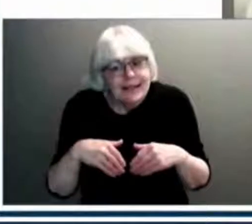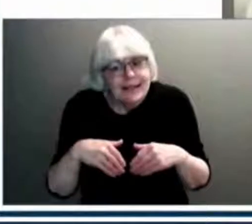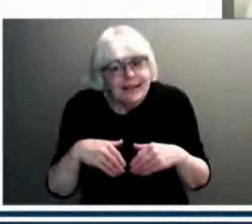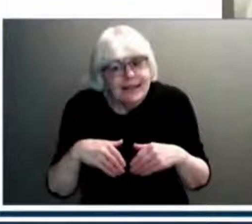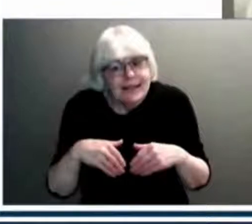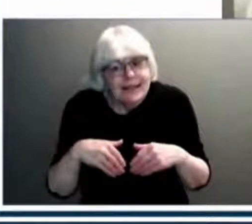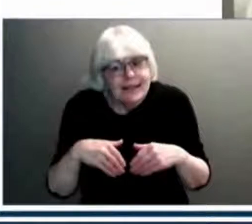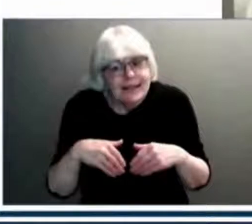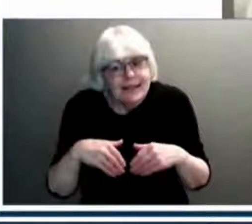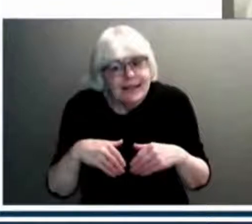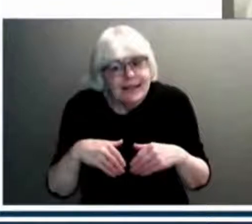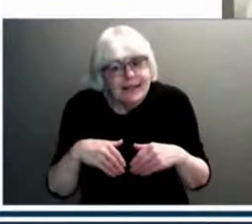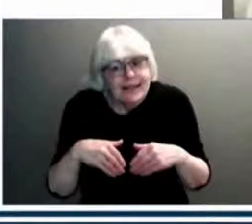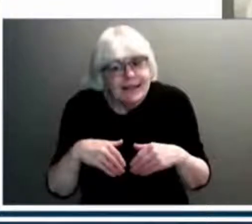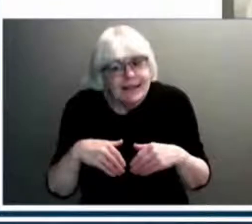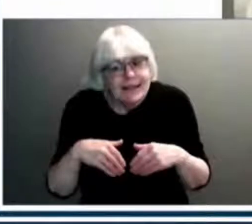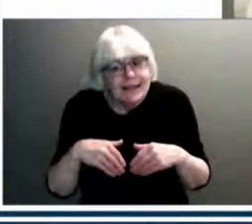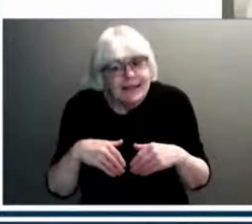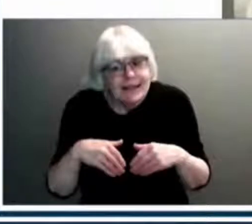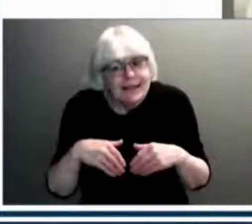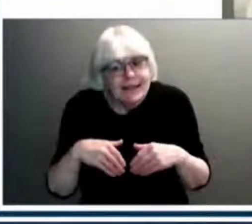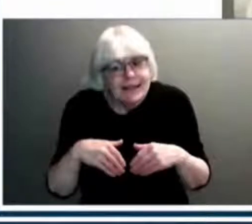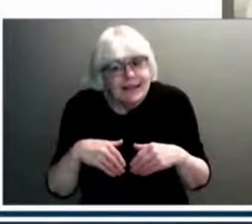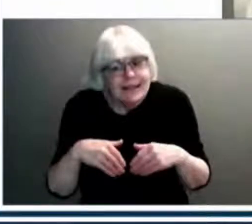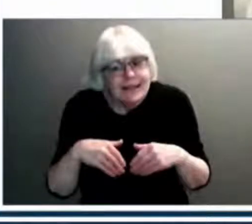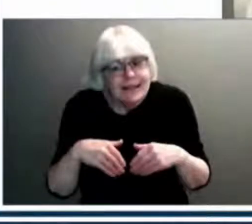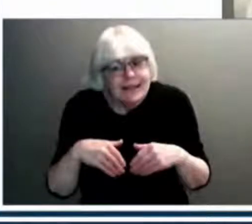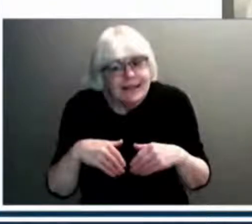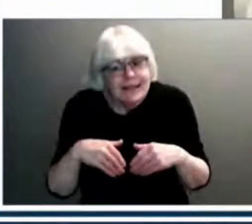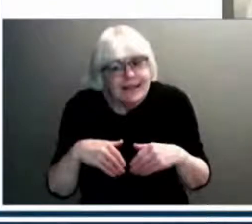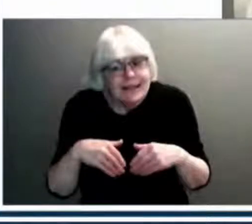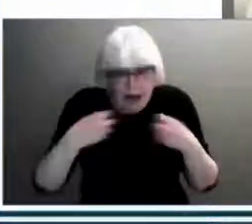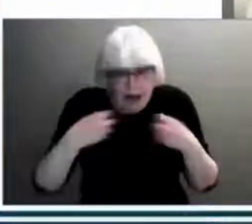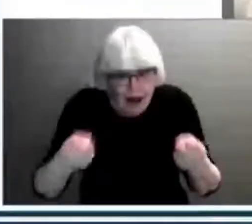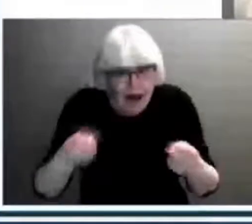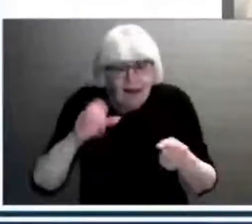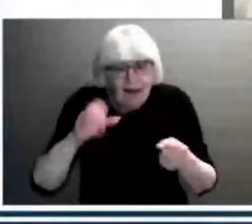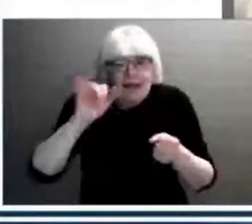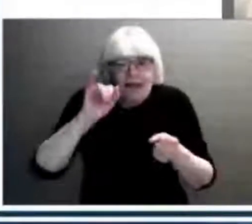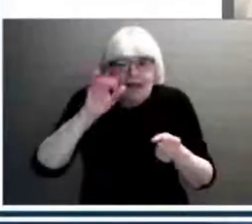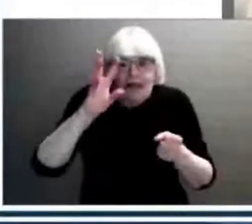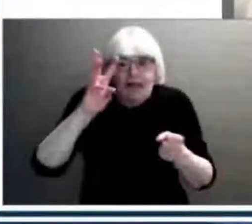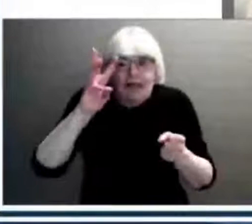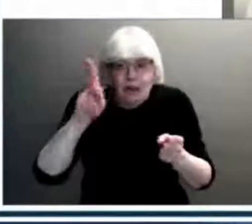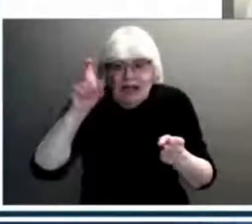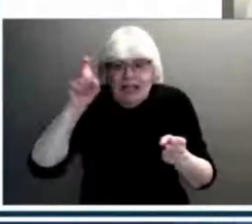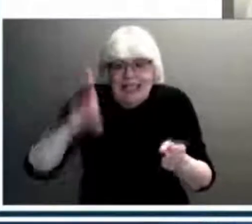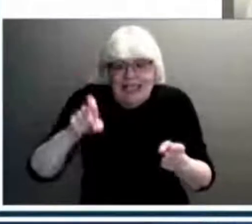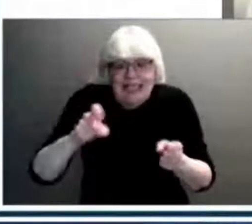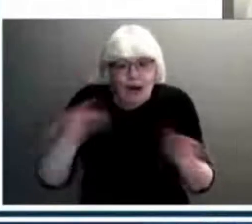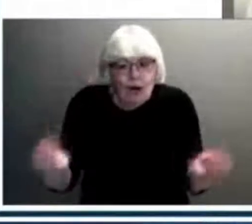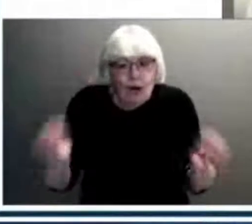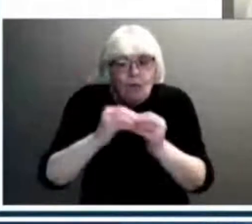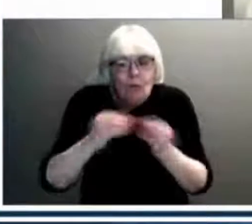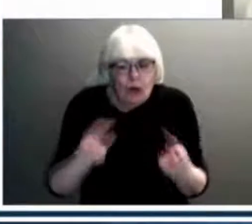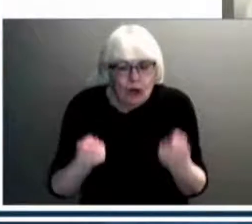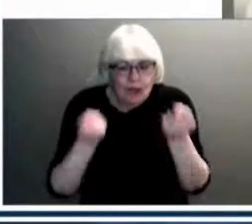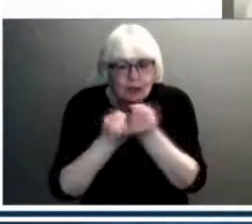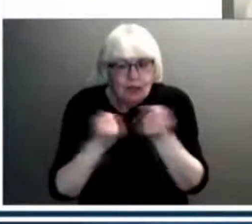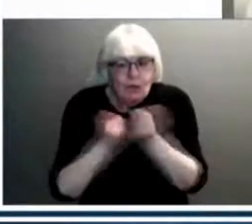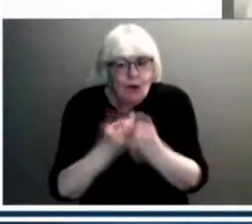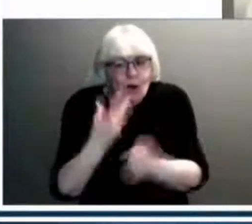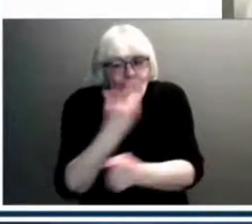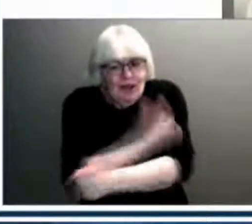Services for people who need additional supports to get vaccinated. There is one family I spoke to, they believe